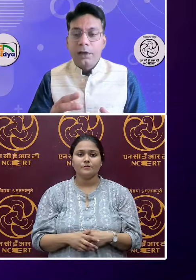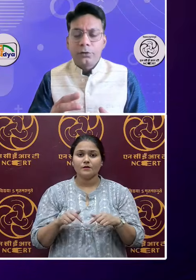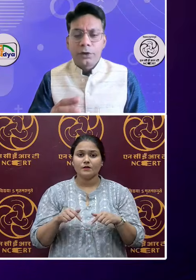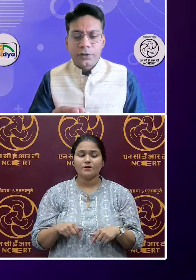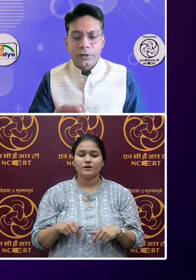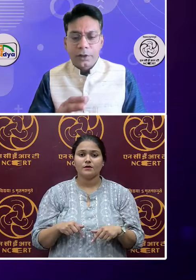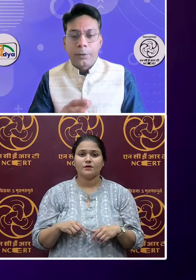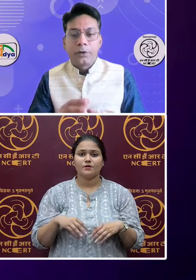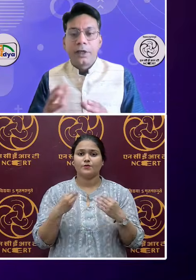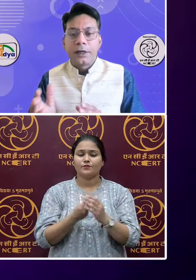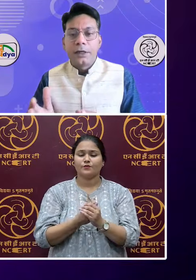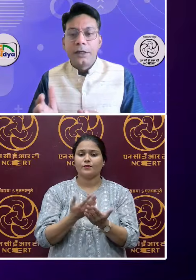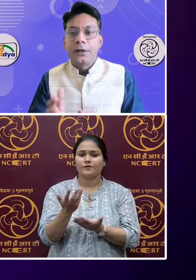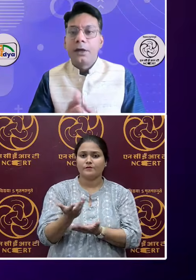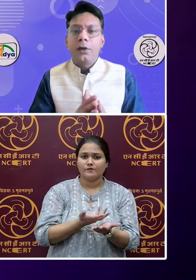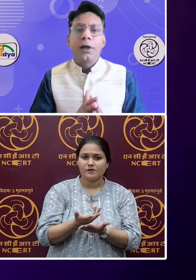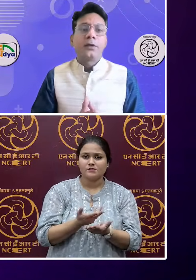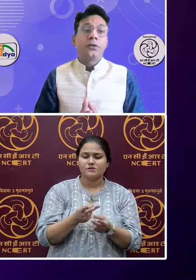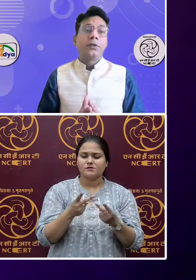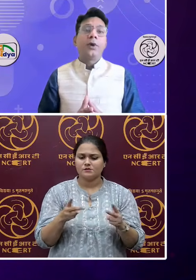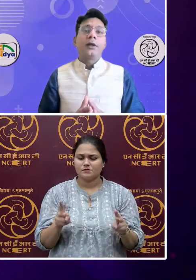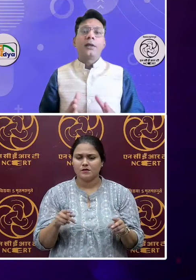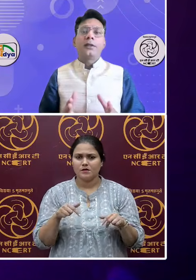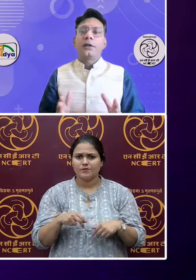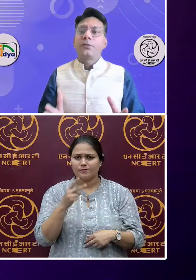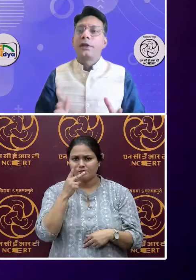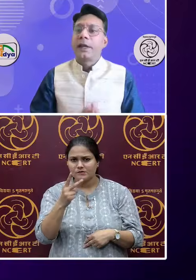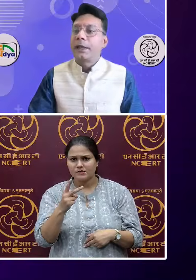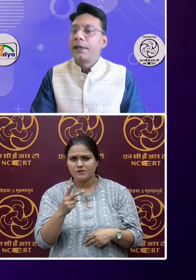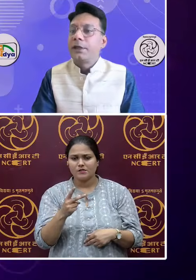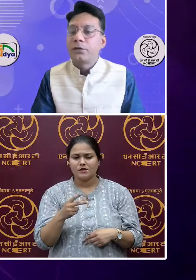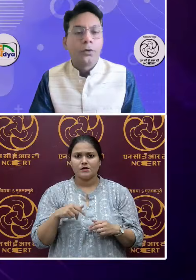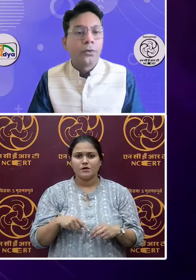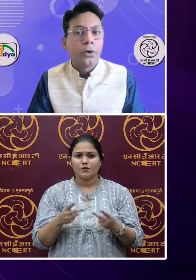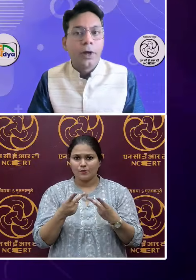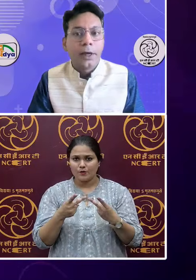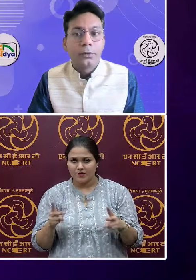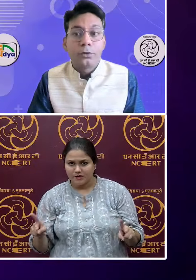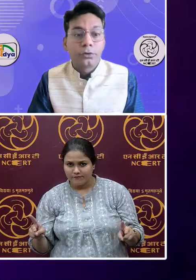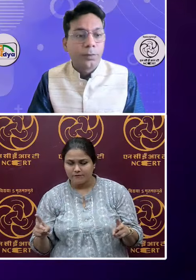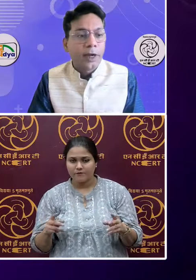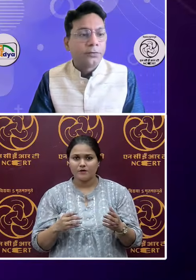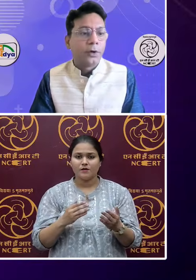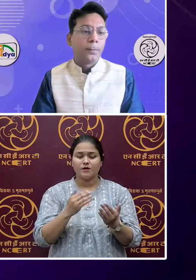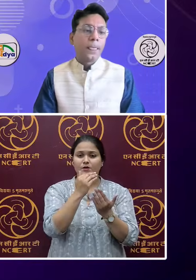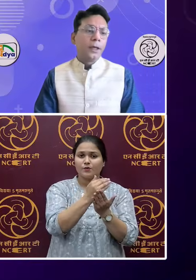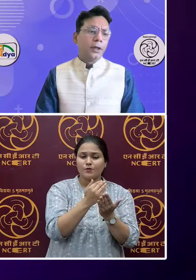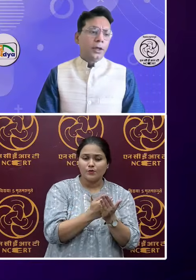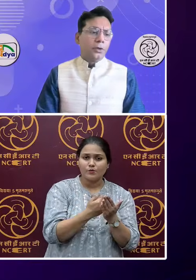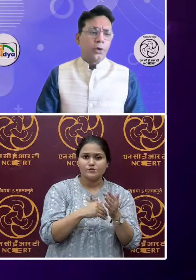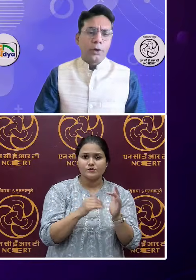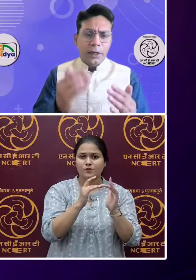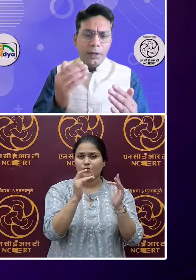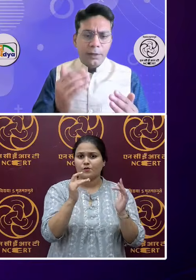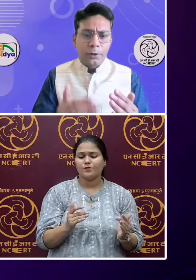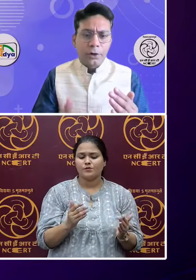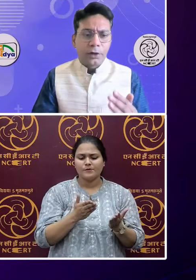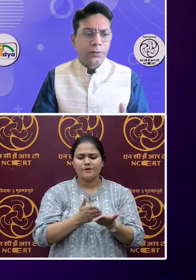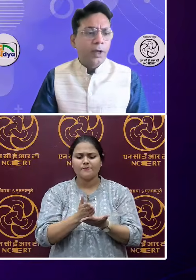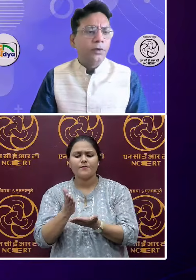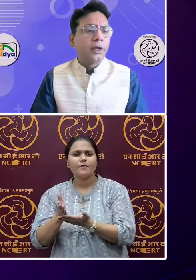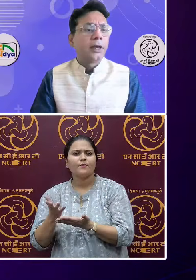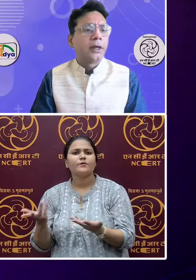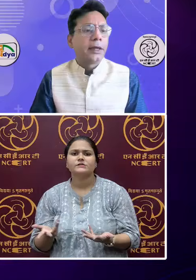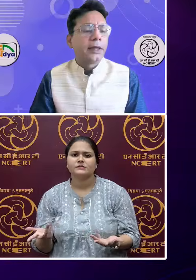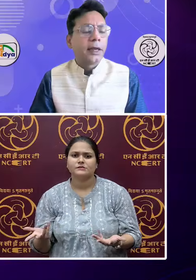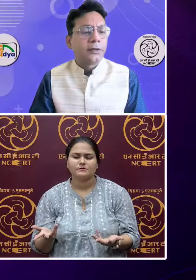we also discussed about their need. Now let us see what are the different categories of online course platform. So in a broader